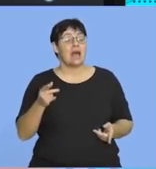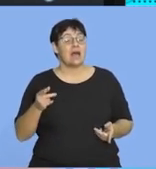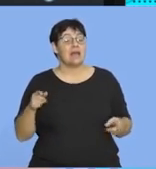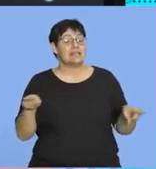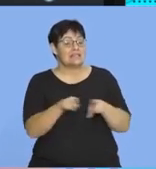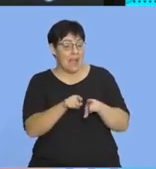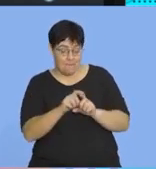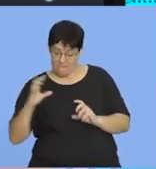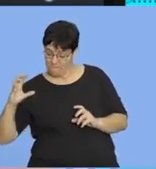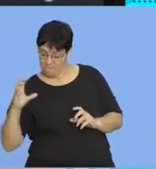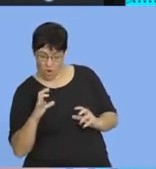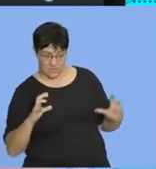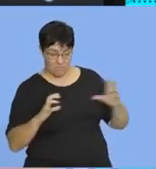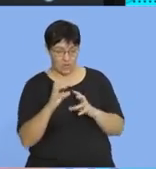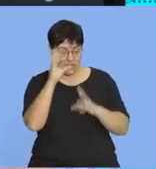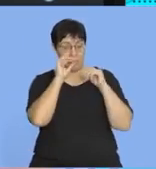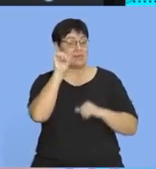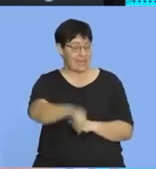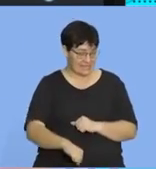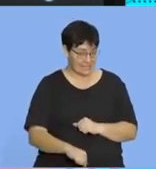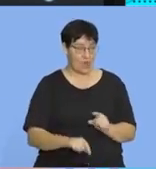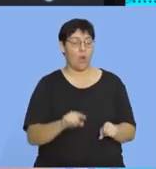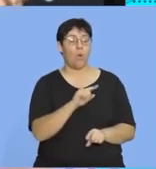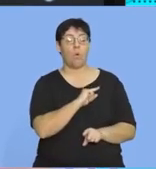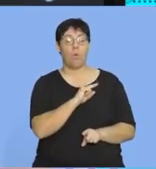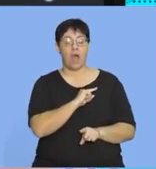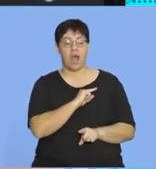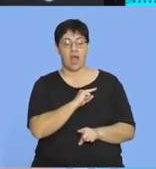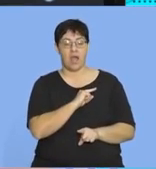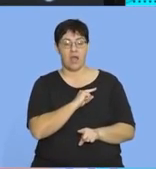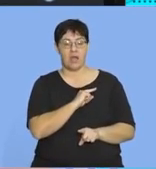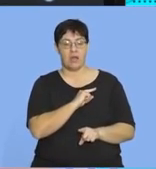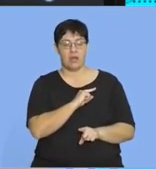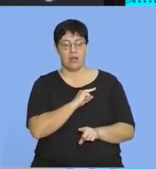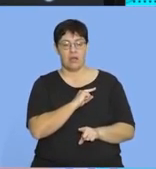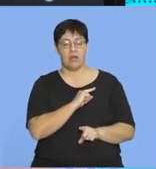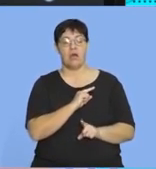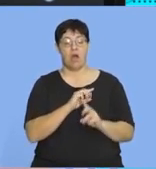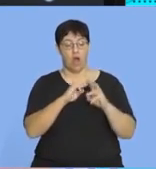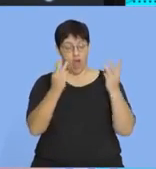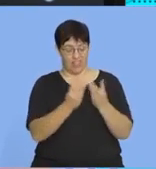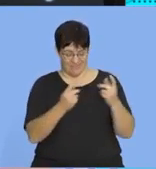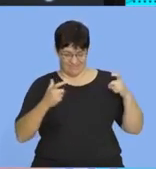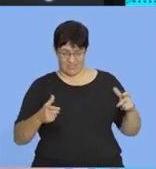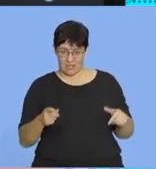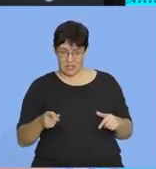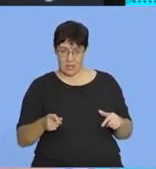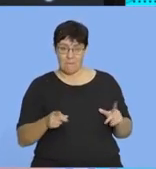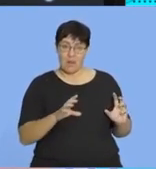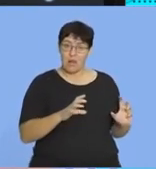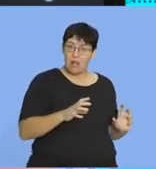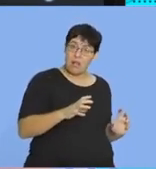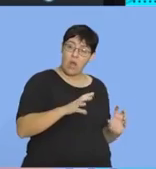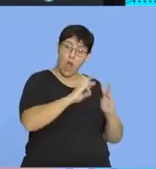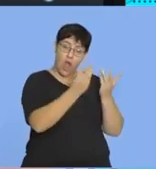same force, but because of the Earth's inertia, the Earth's not going to move towards